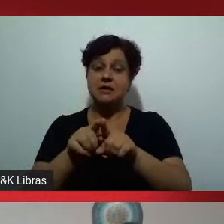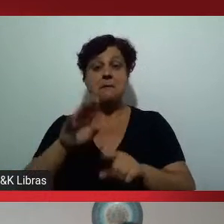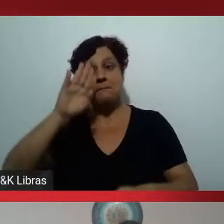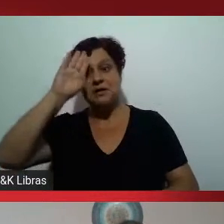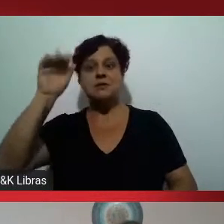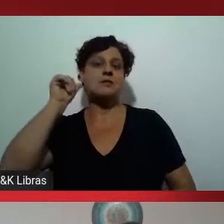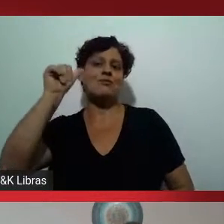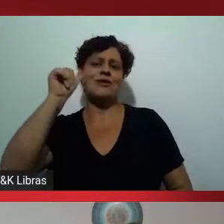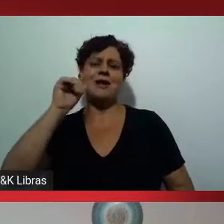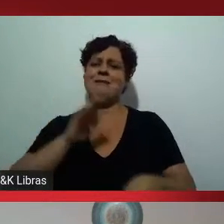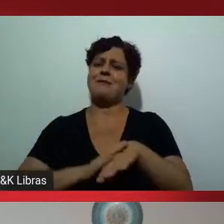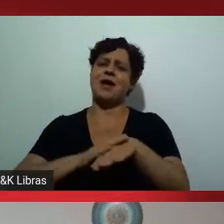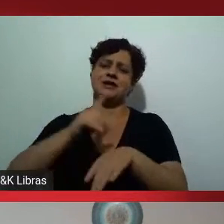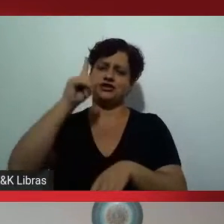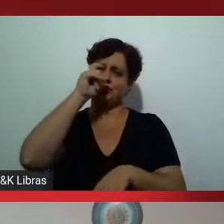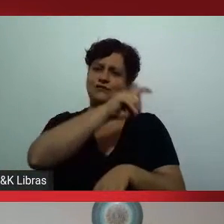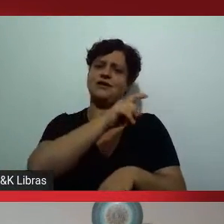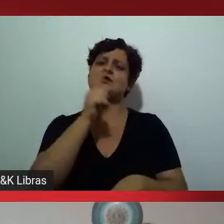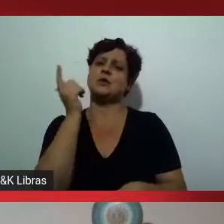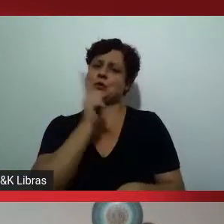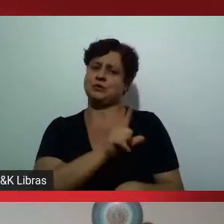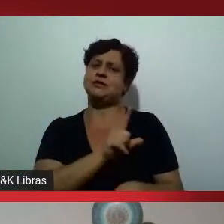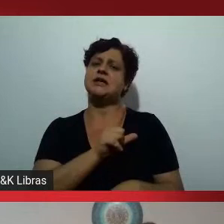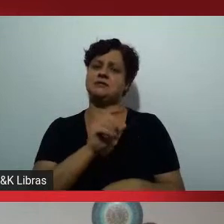difficult to It's